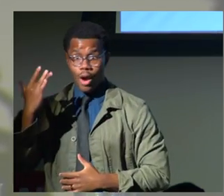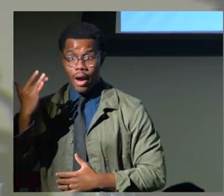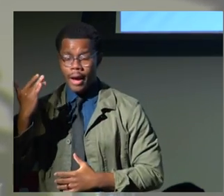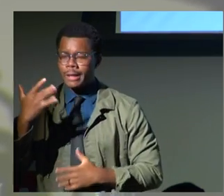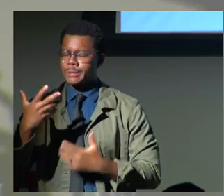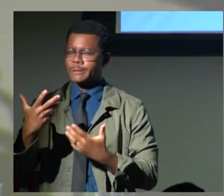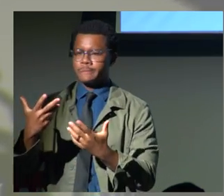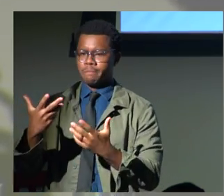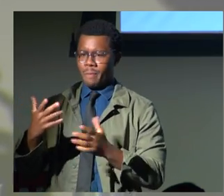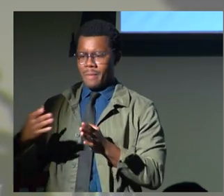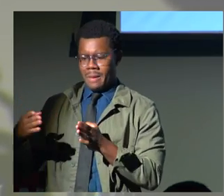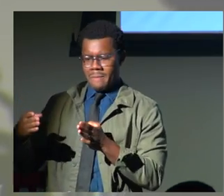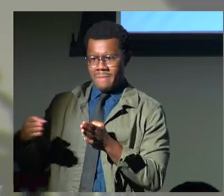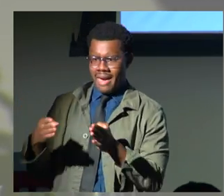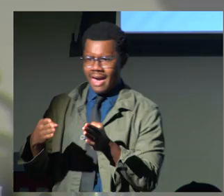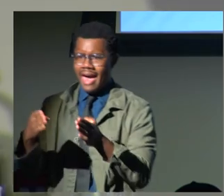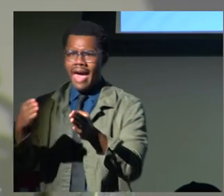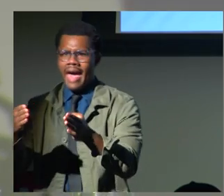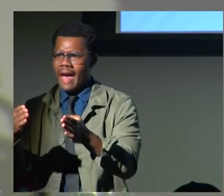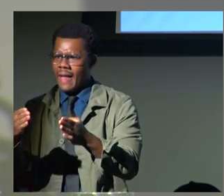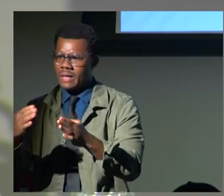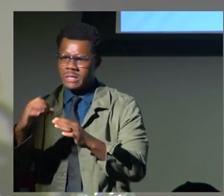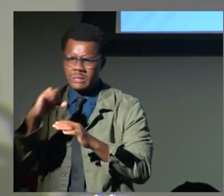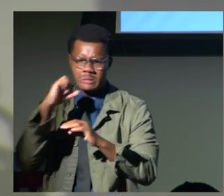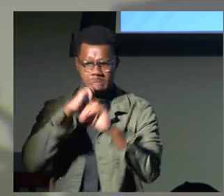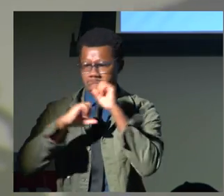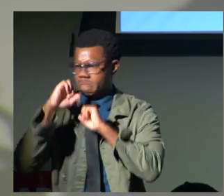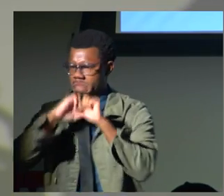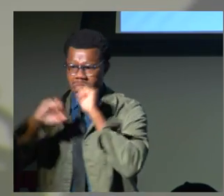very crude and rugged road